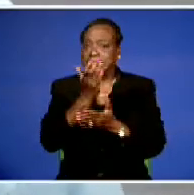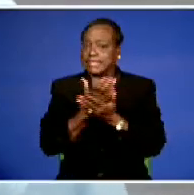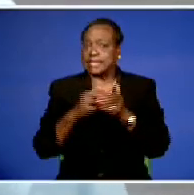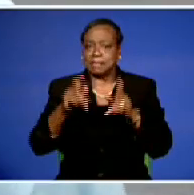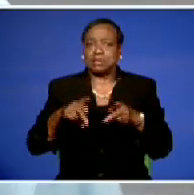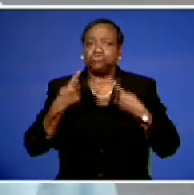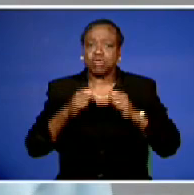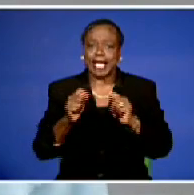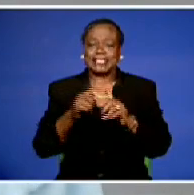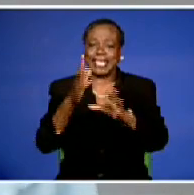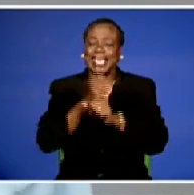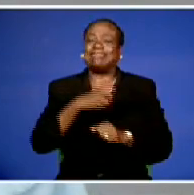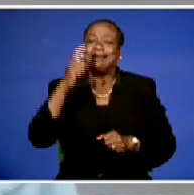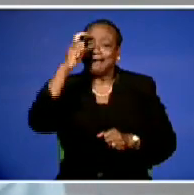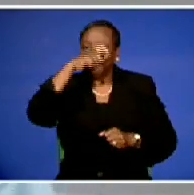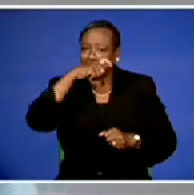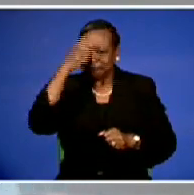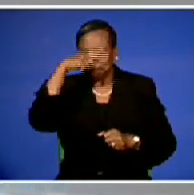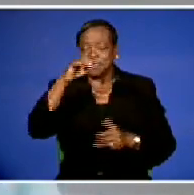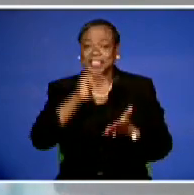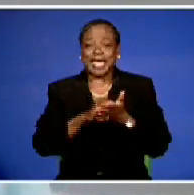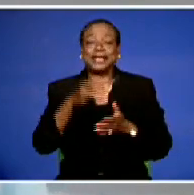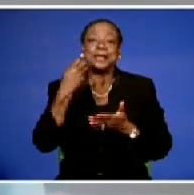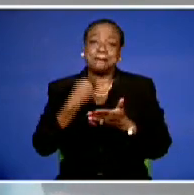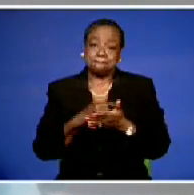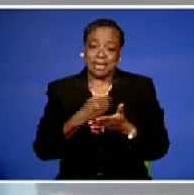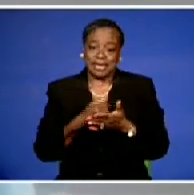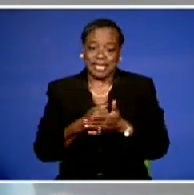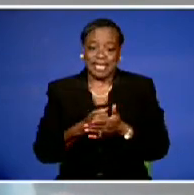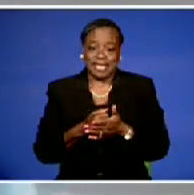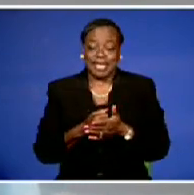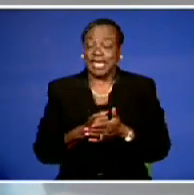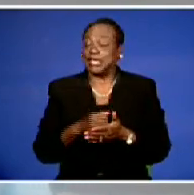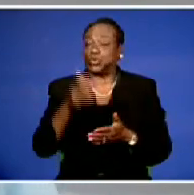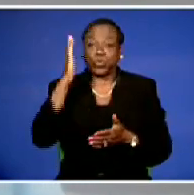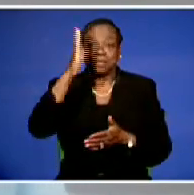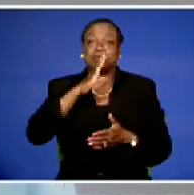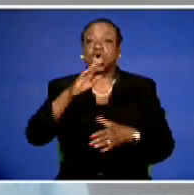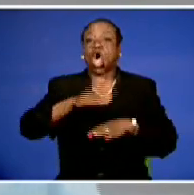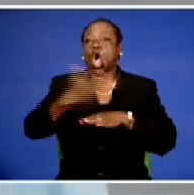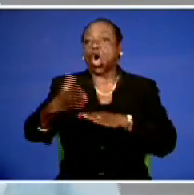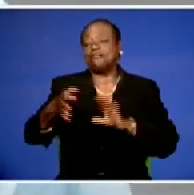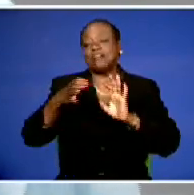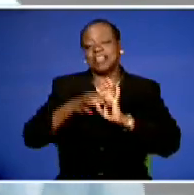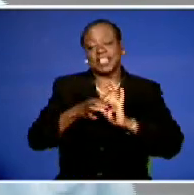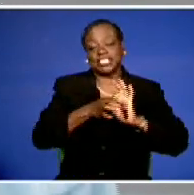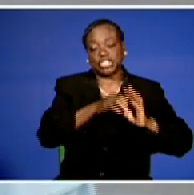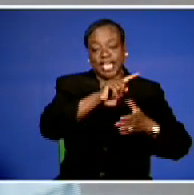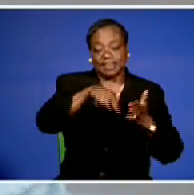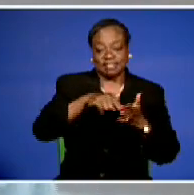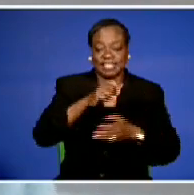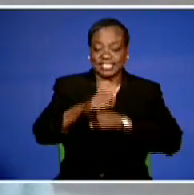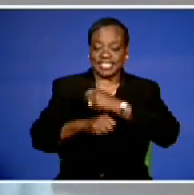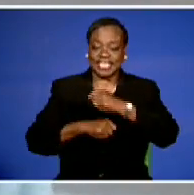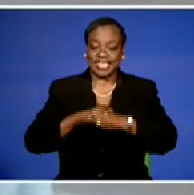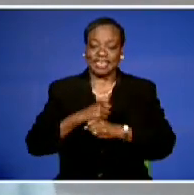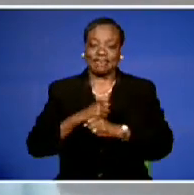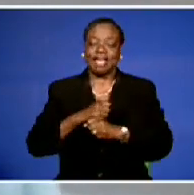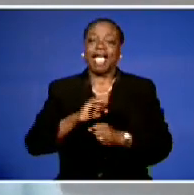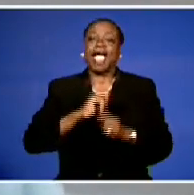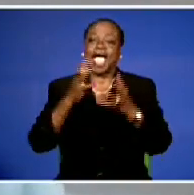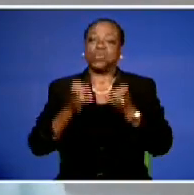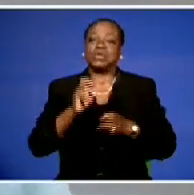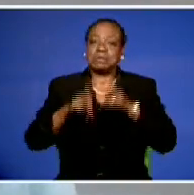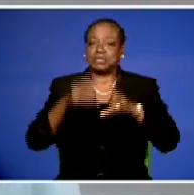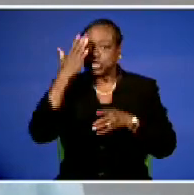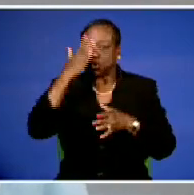to get ugly just for that money. They trying to get ugly. We're gonna be off the chain this year. And I want folks to know that our excursion boat will